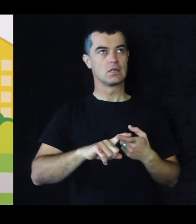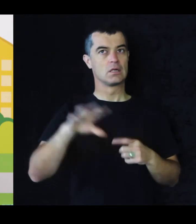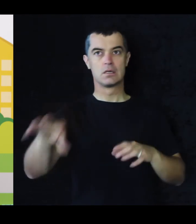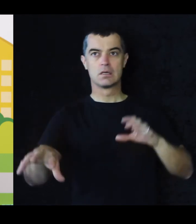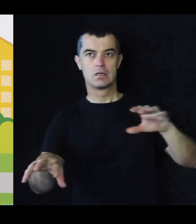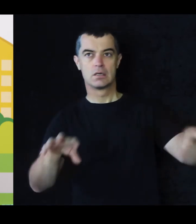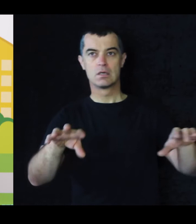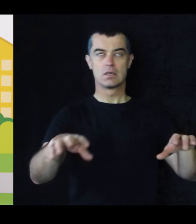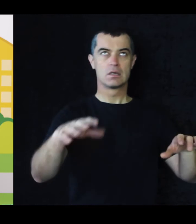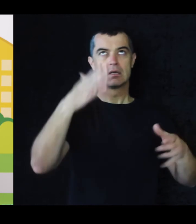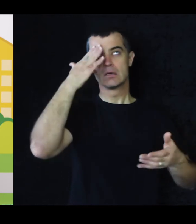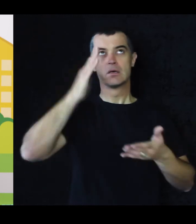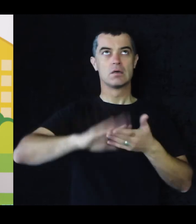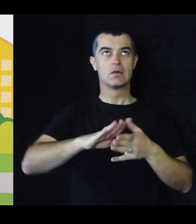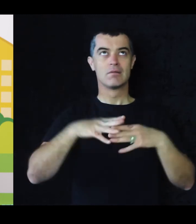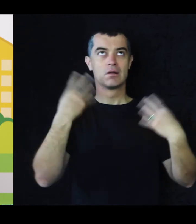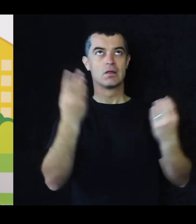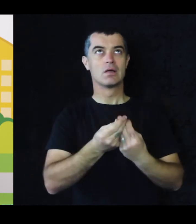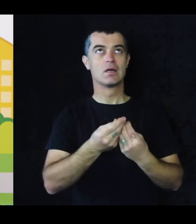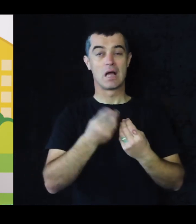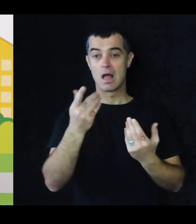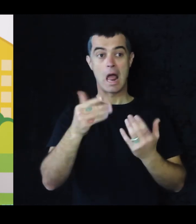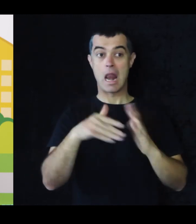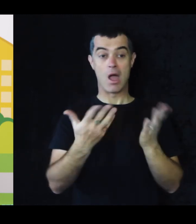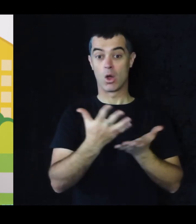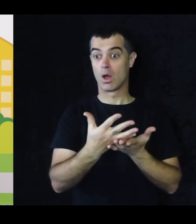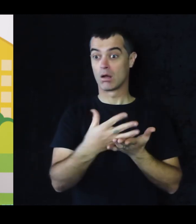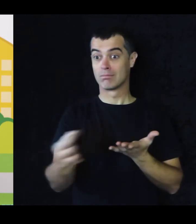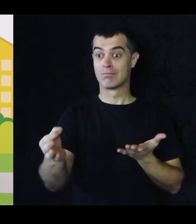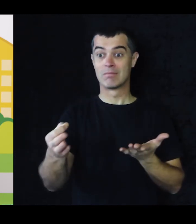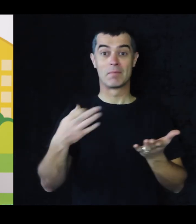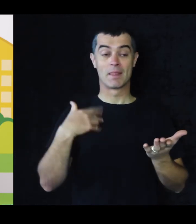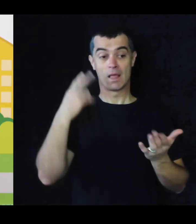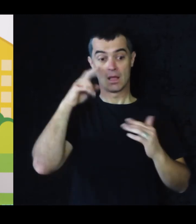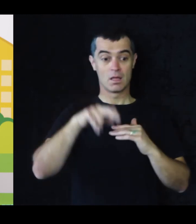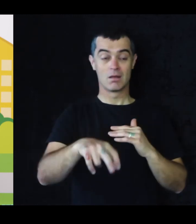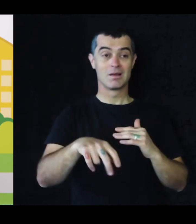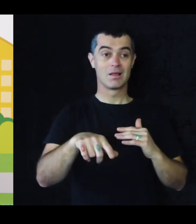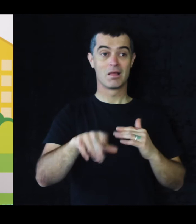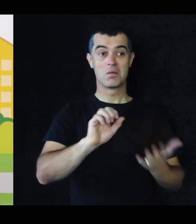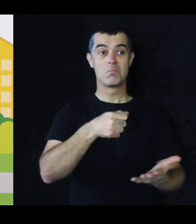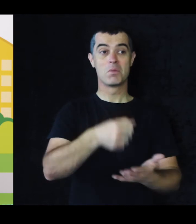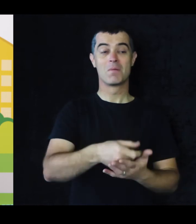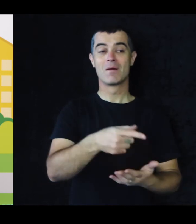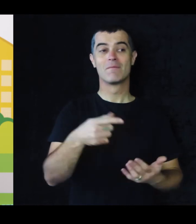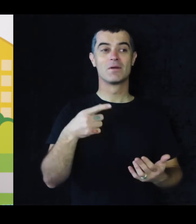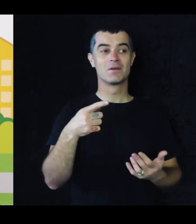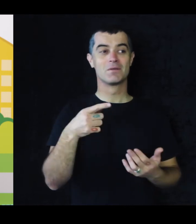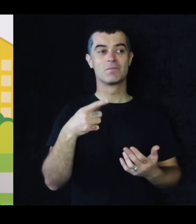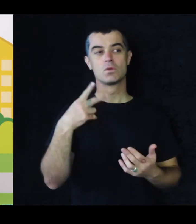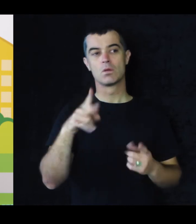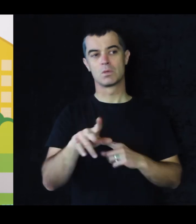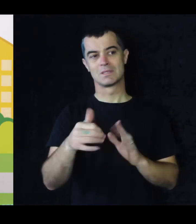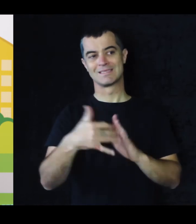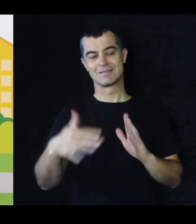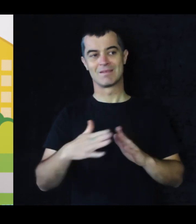where things were that are no longer there. And I walked right down to the bottom. And at the bottom were 2,